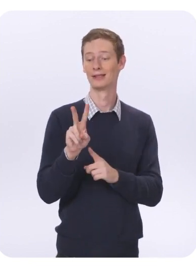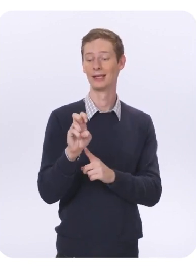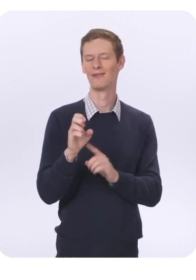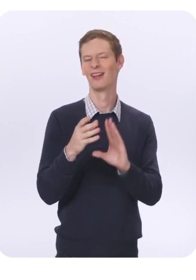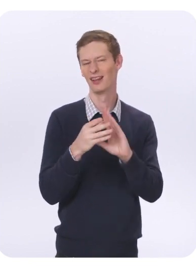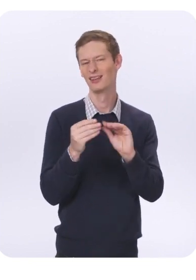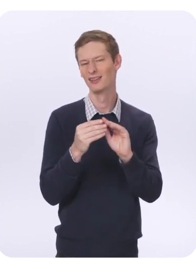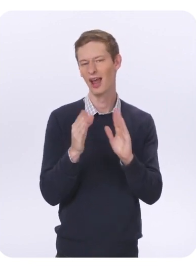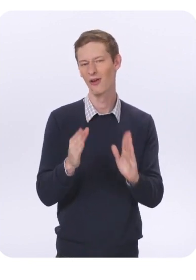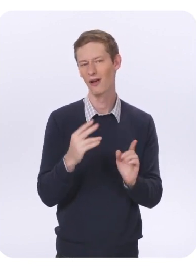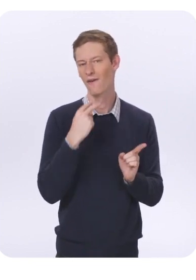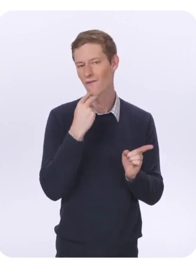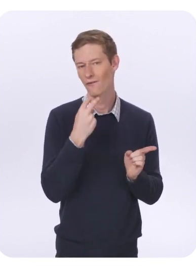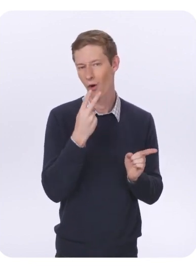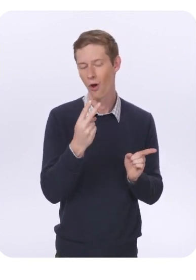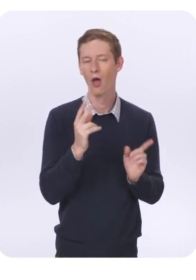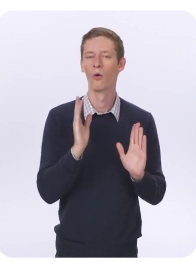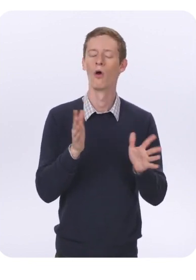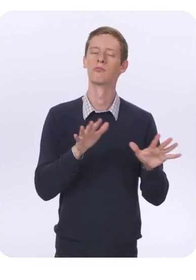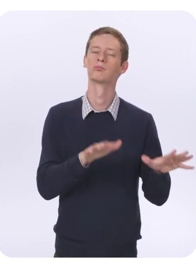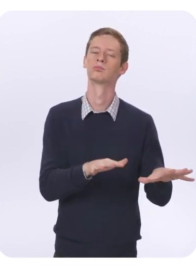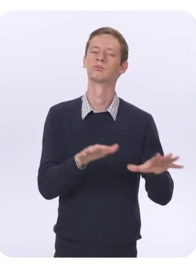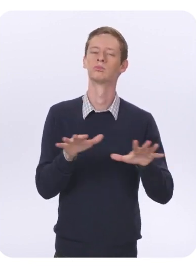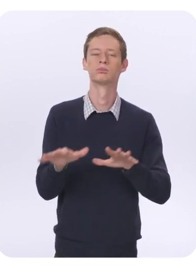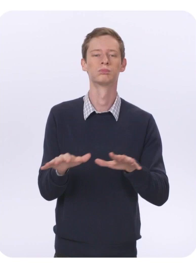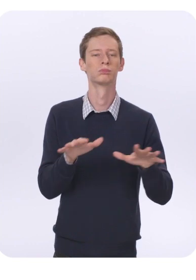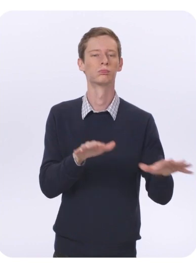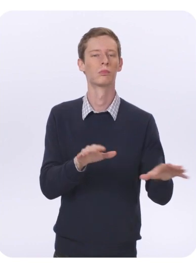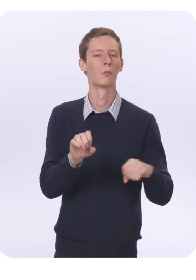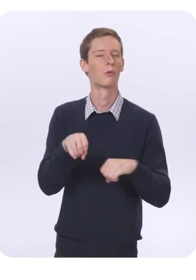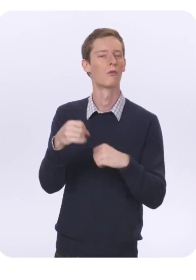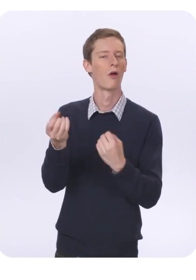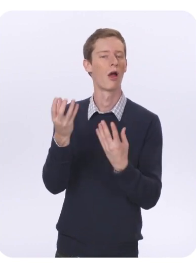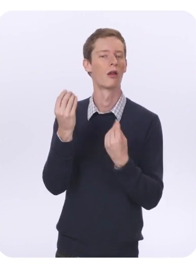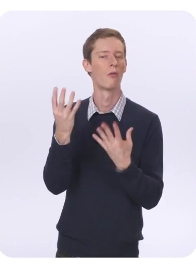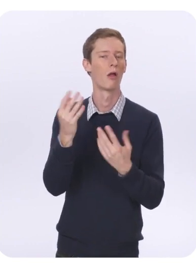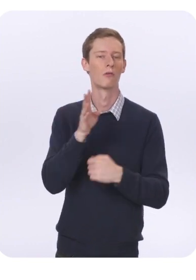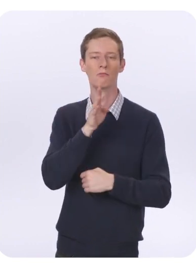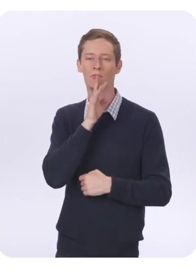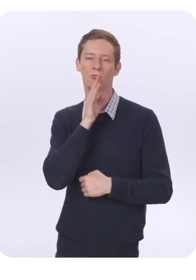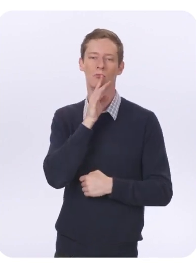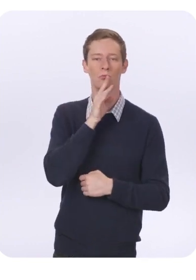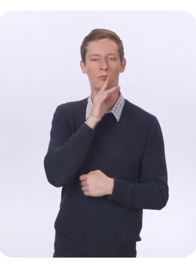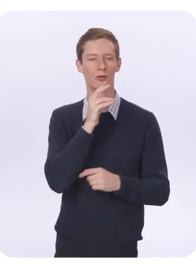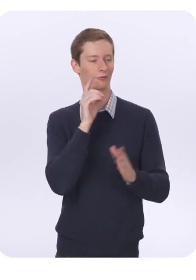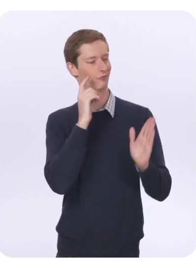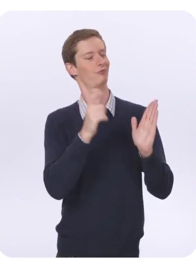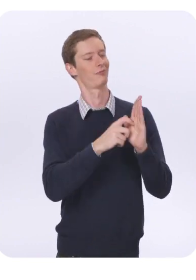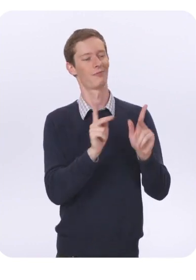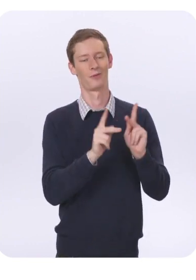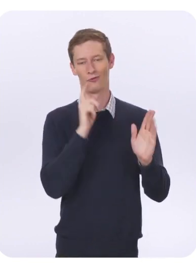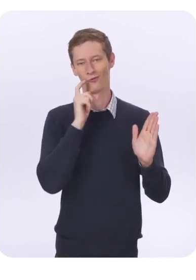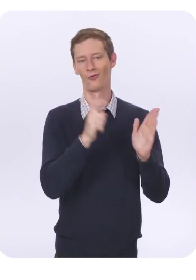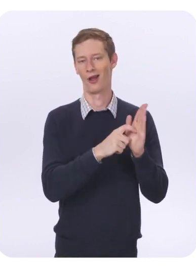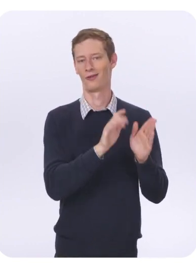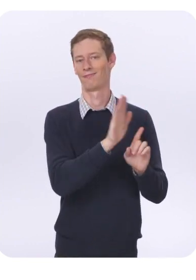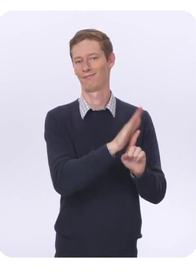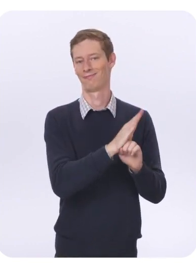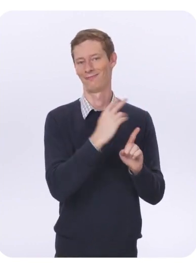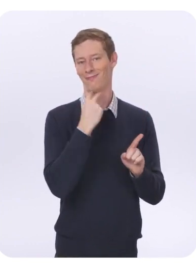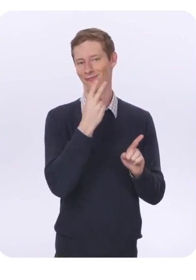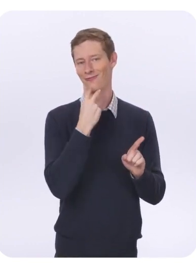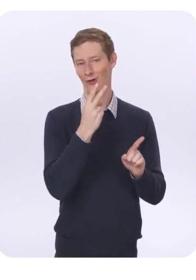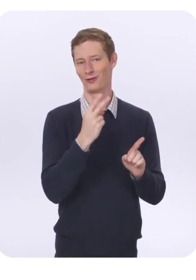who calmly delivers the information we provide, and he's considered quite iconic for our brand. In the VR experience,